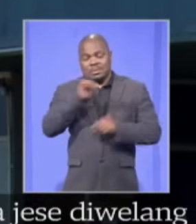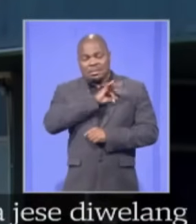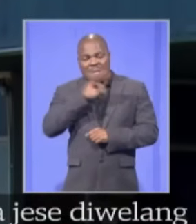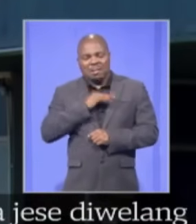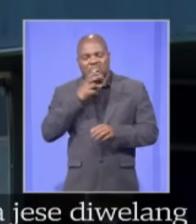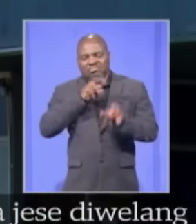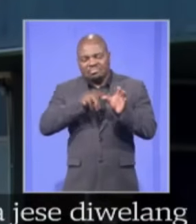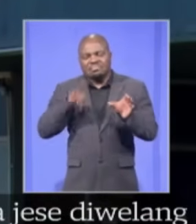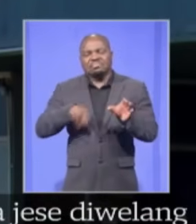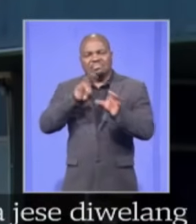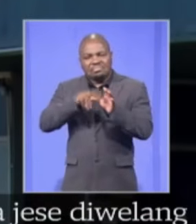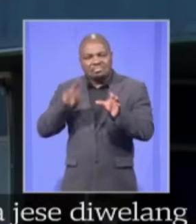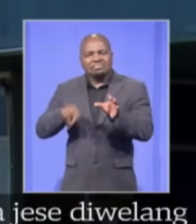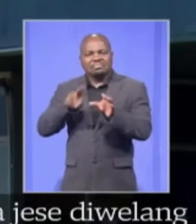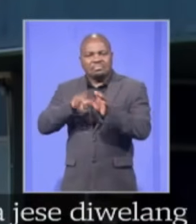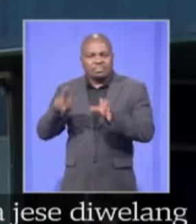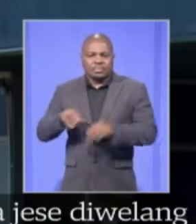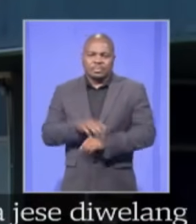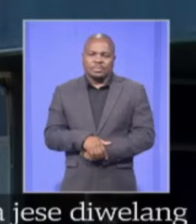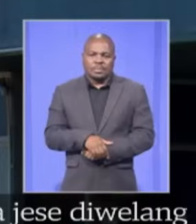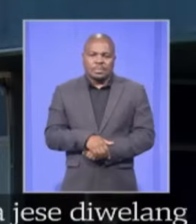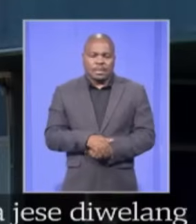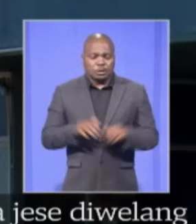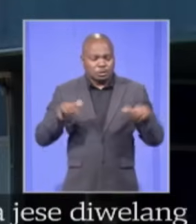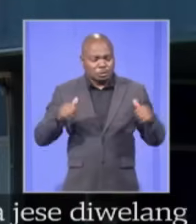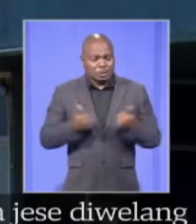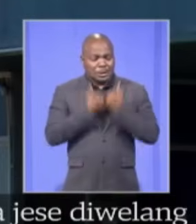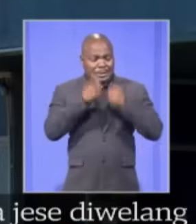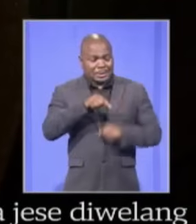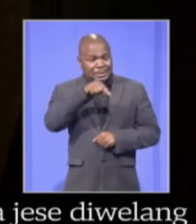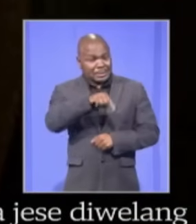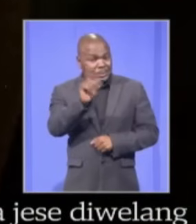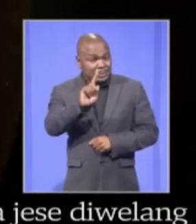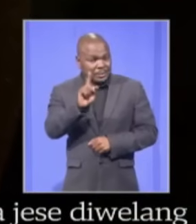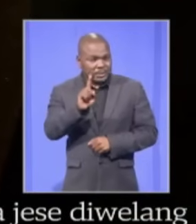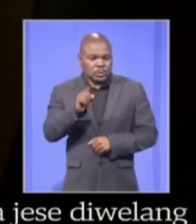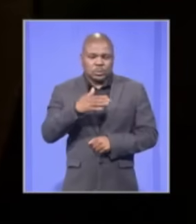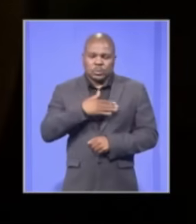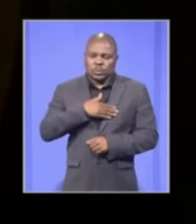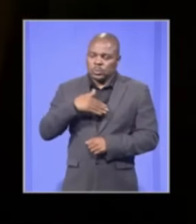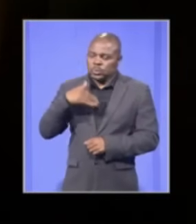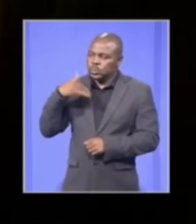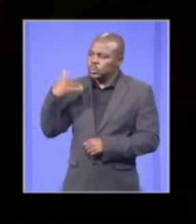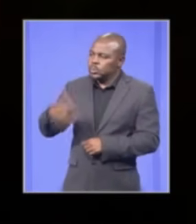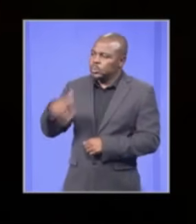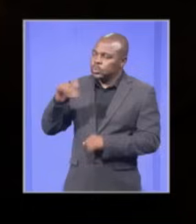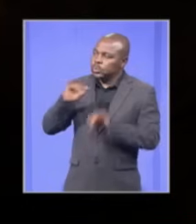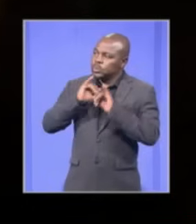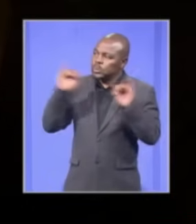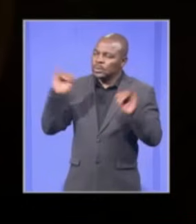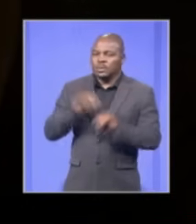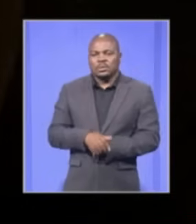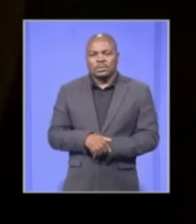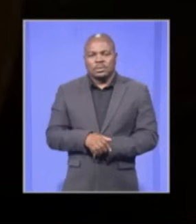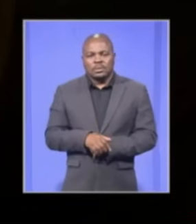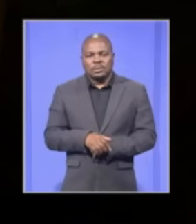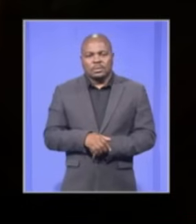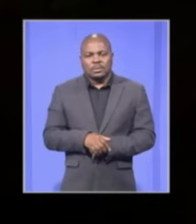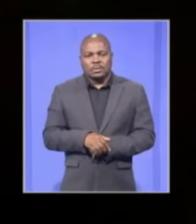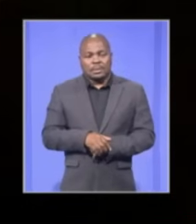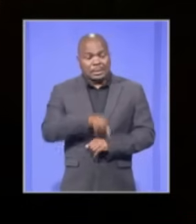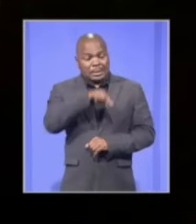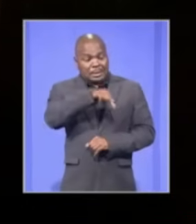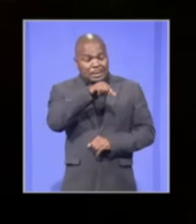leboge tiro. Matsapa re kopana le mo Veterant Institution ke utlwisang botlhoko thata mo e leng gore